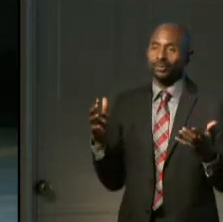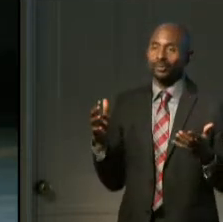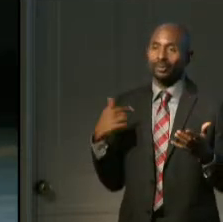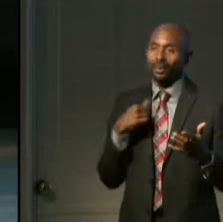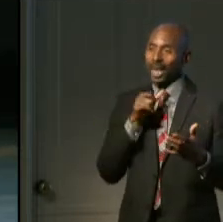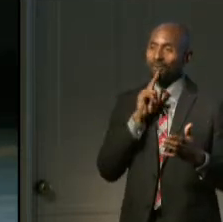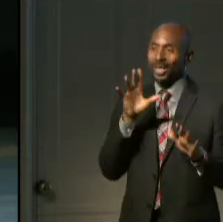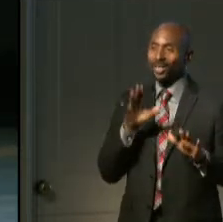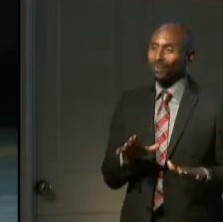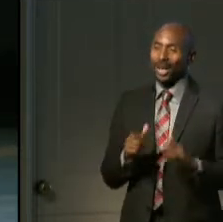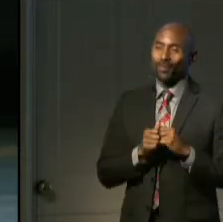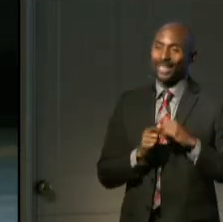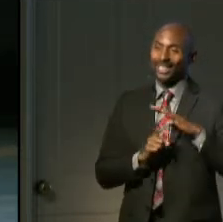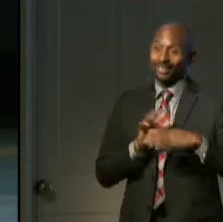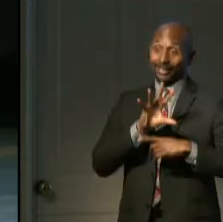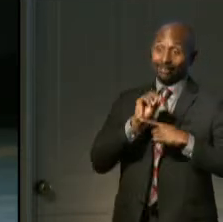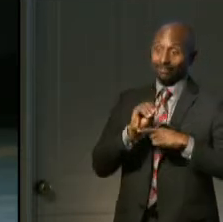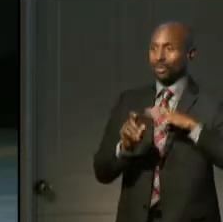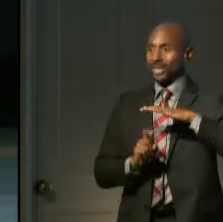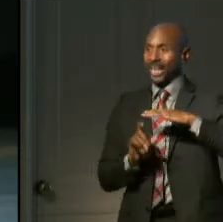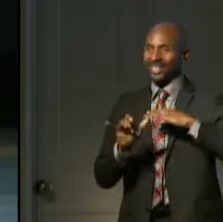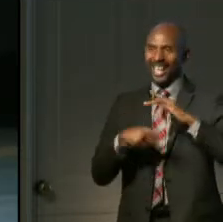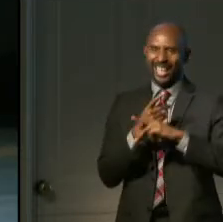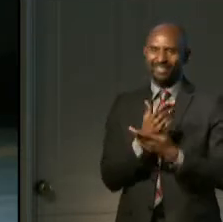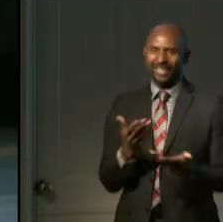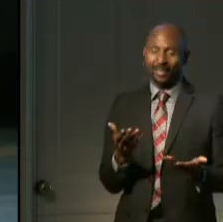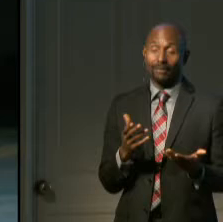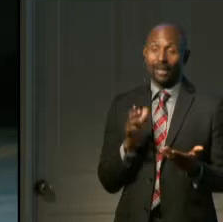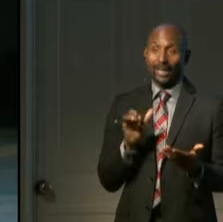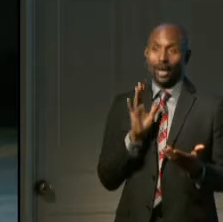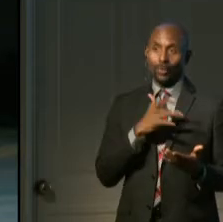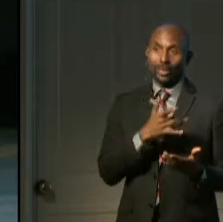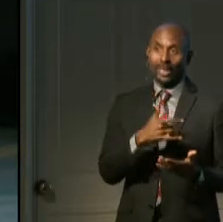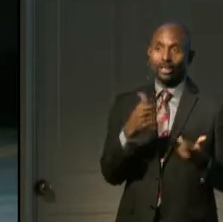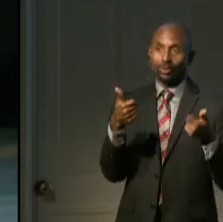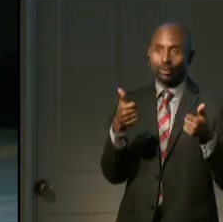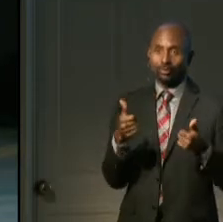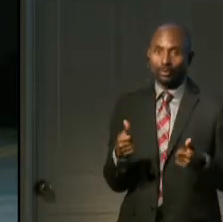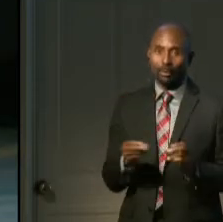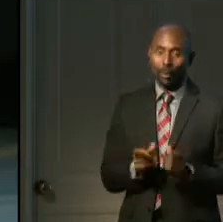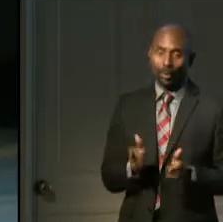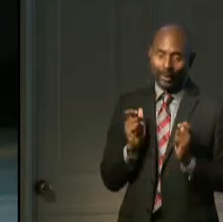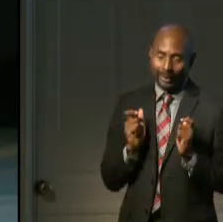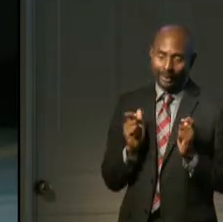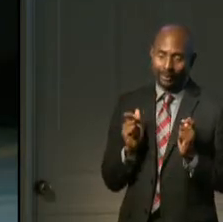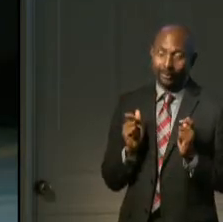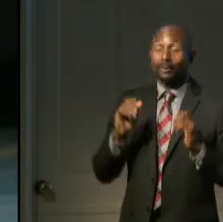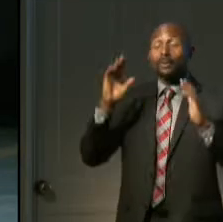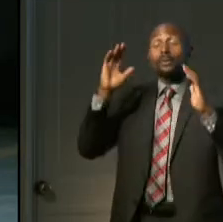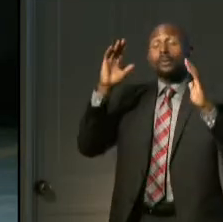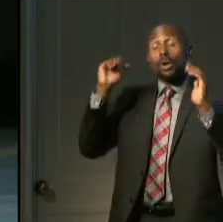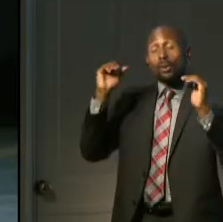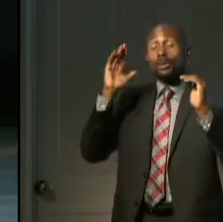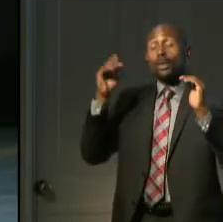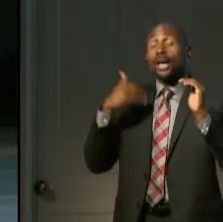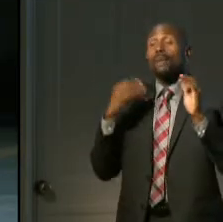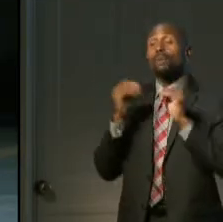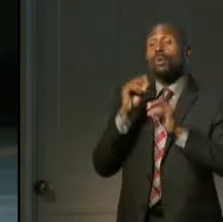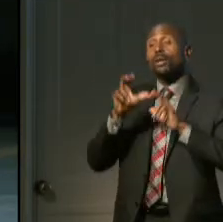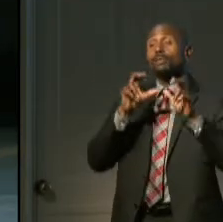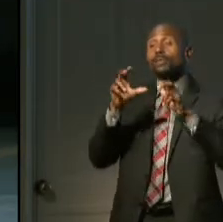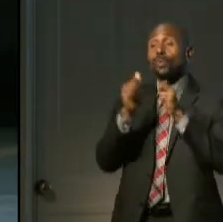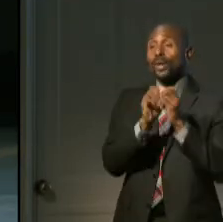great at scanning that kind of stuff yet, and those are more likely to deteriorate more quickly. So hopefully there'll be more investment